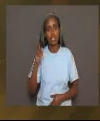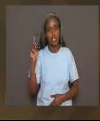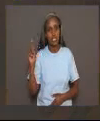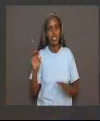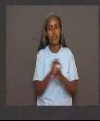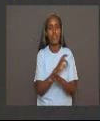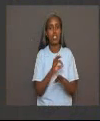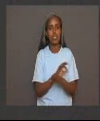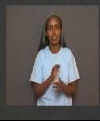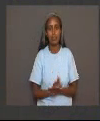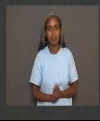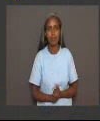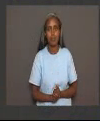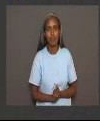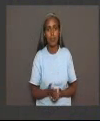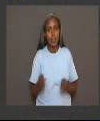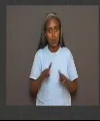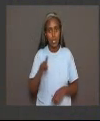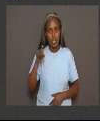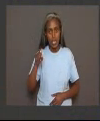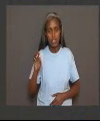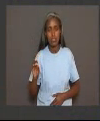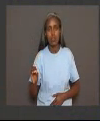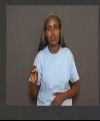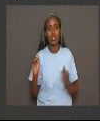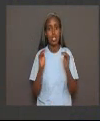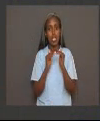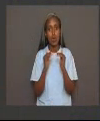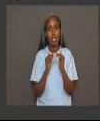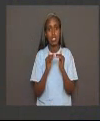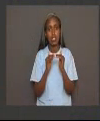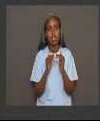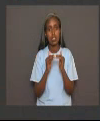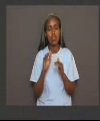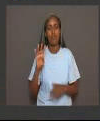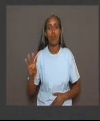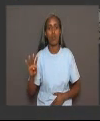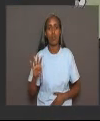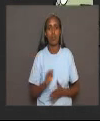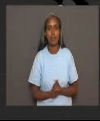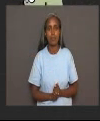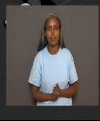function when x naught equals 4.